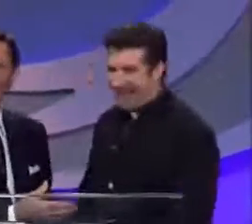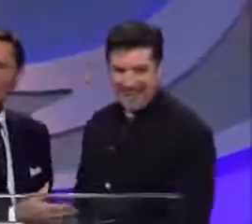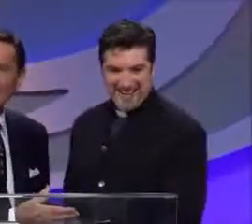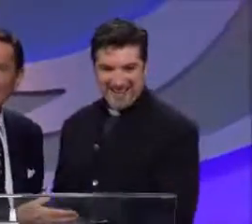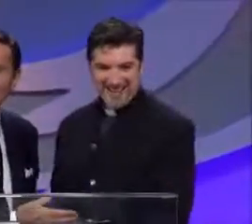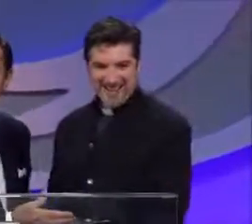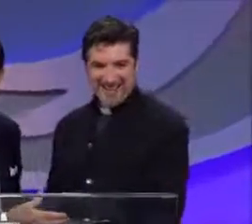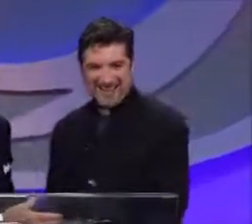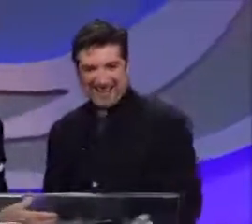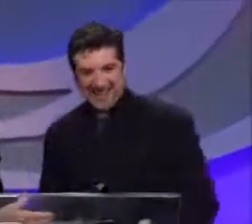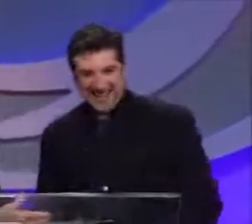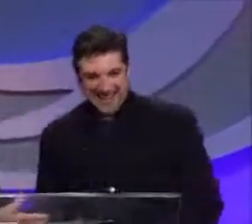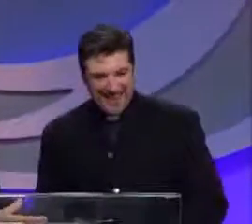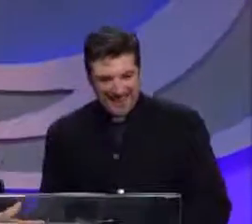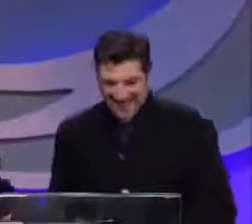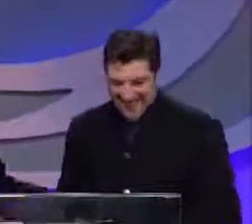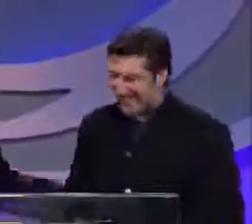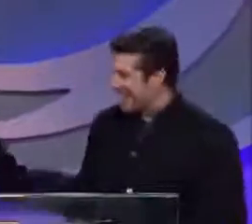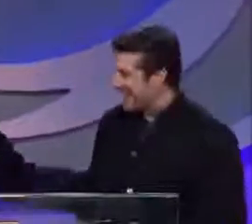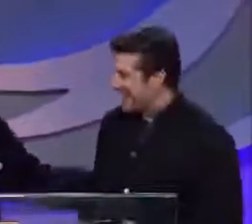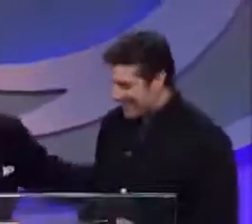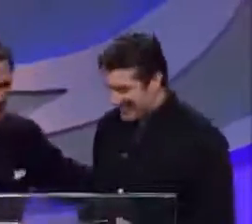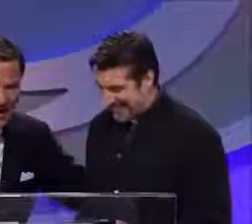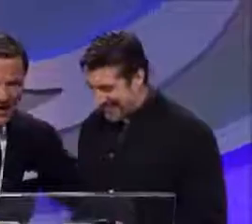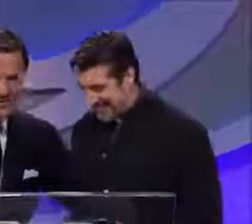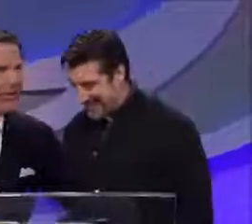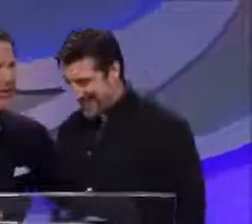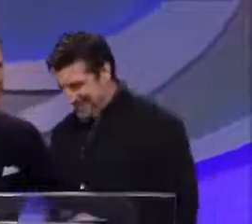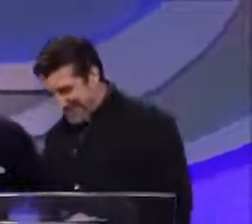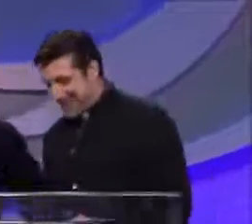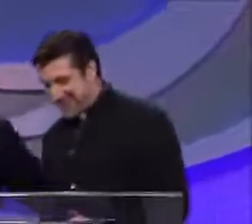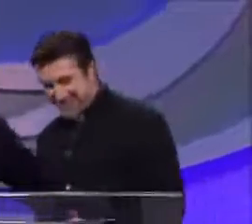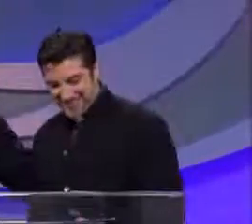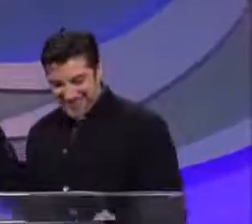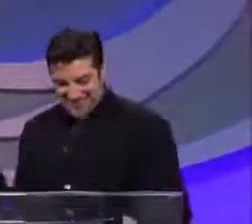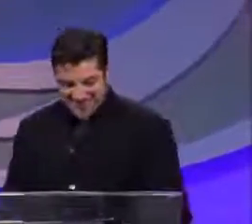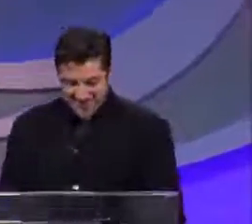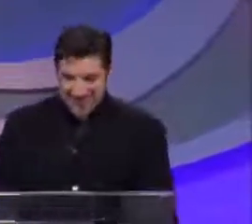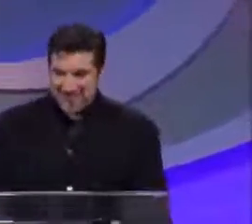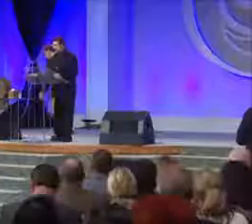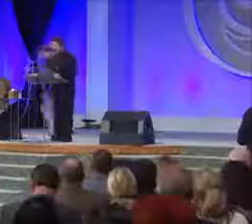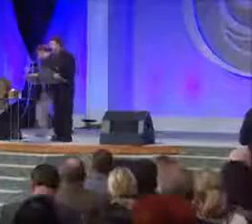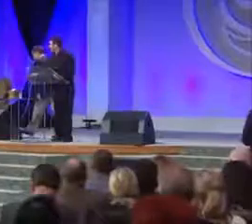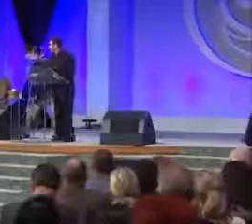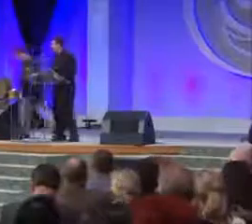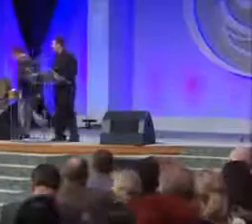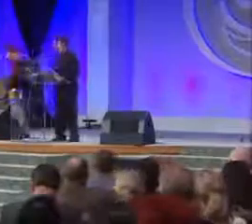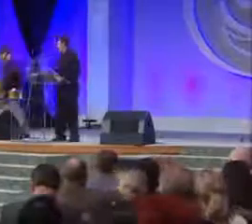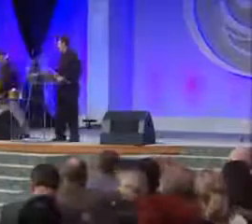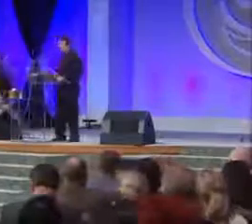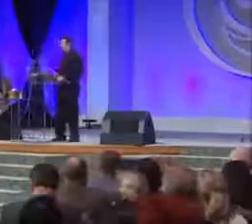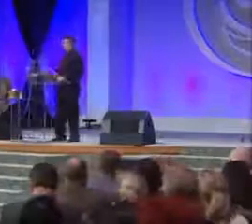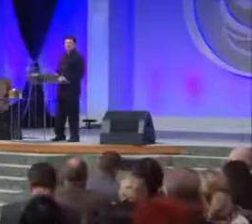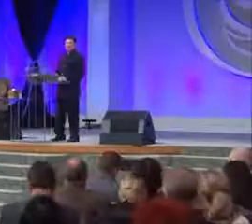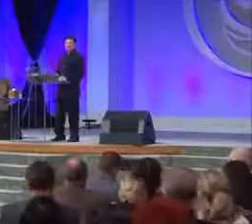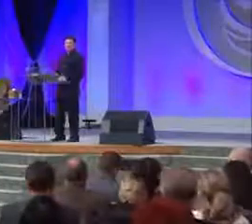can see why he gets ahead. You understand? Tony, help yourself, sir. Thank you, sir.